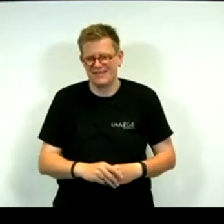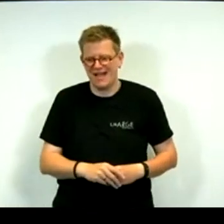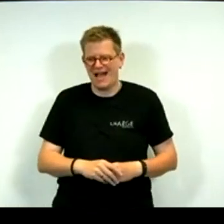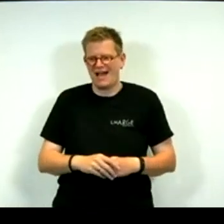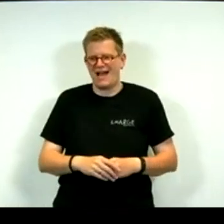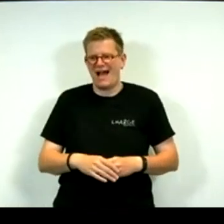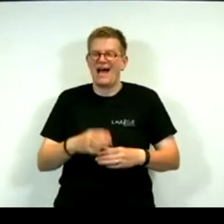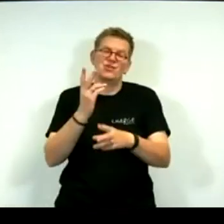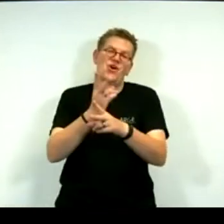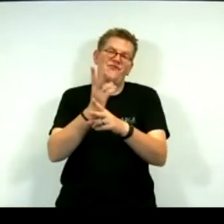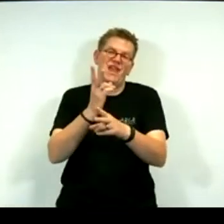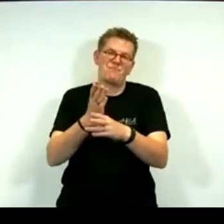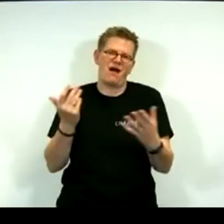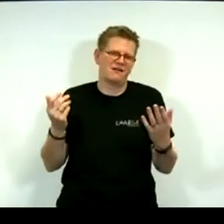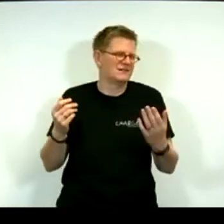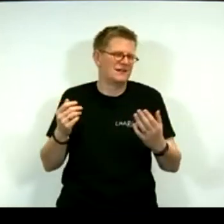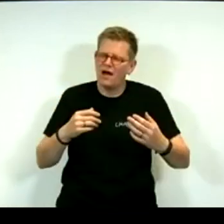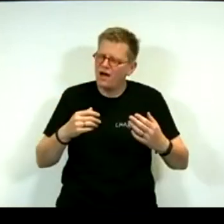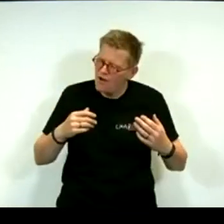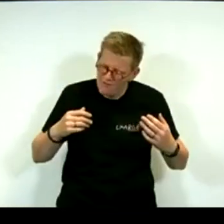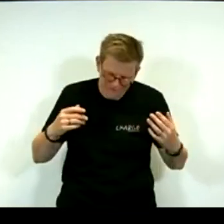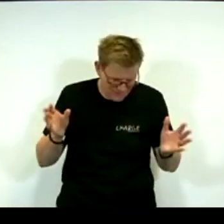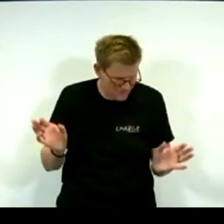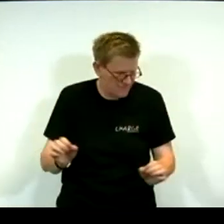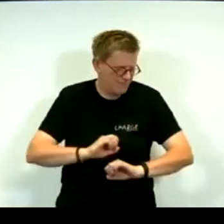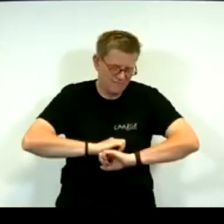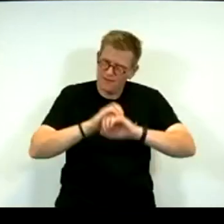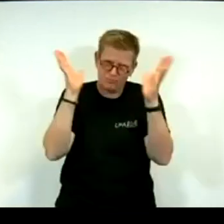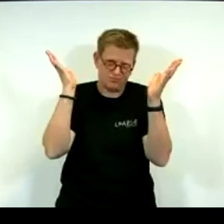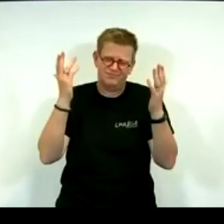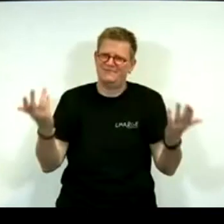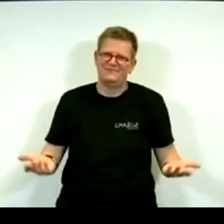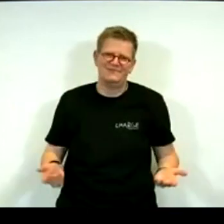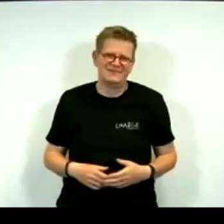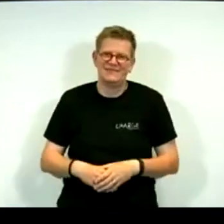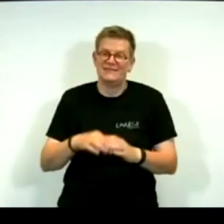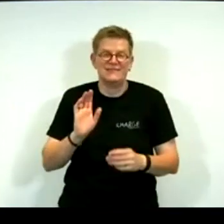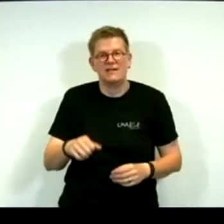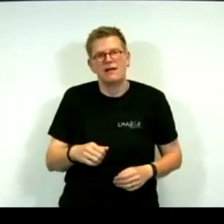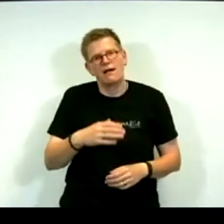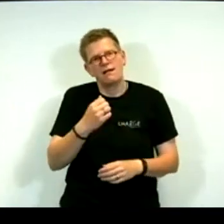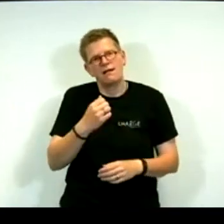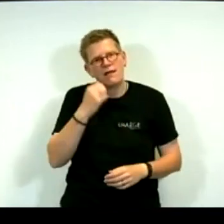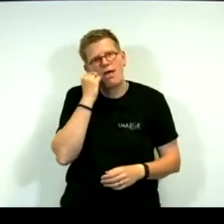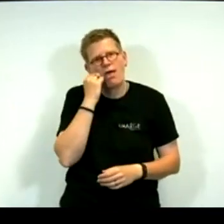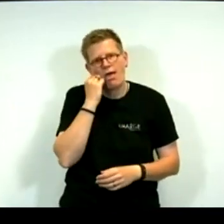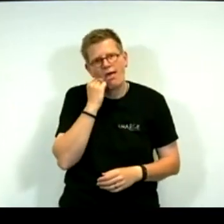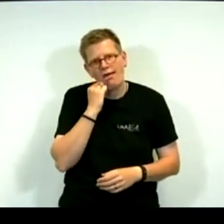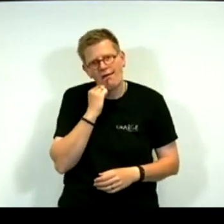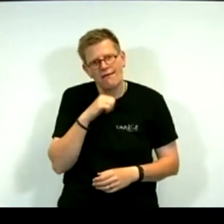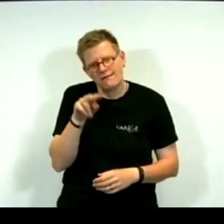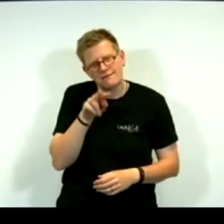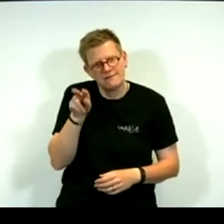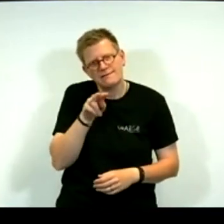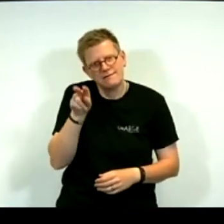And as always, it was fantastic. We love listening to you. And as you just said, we could easily listen to you all